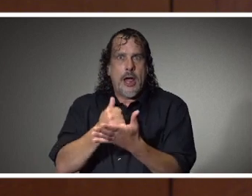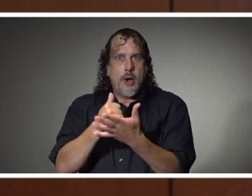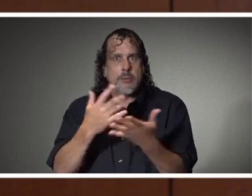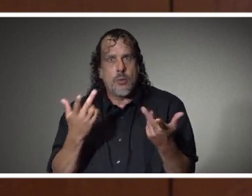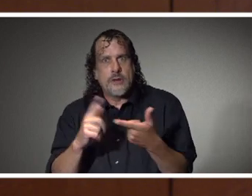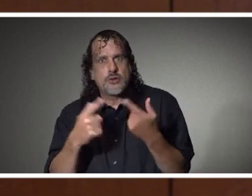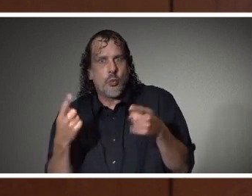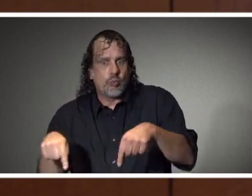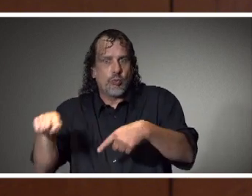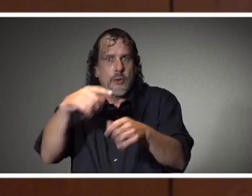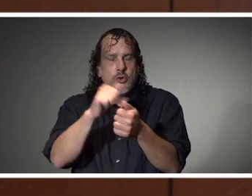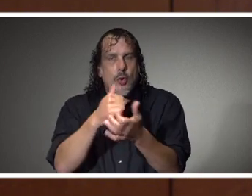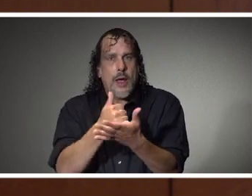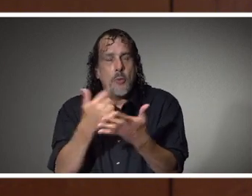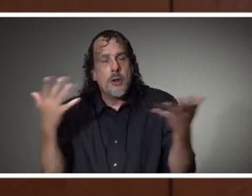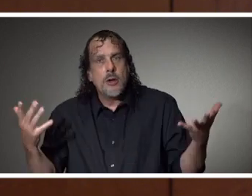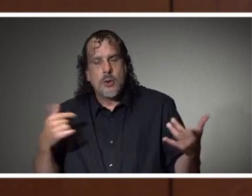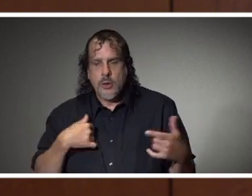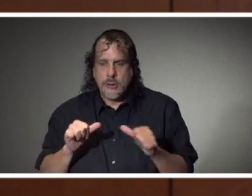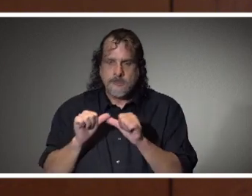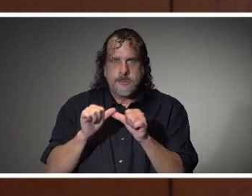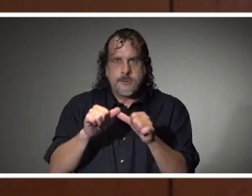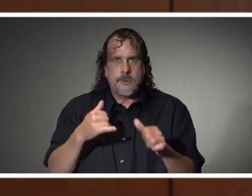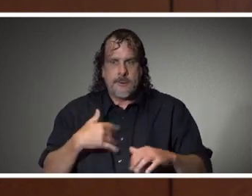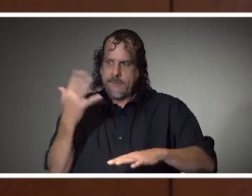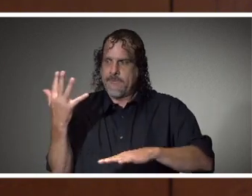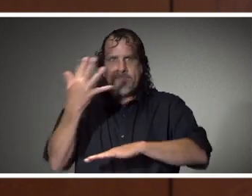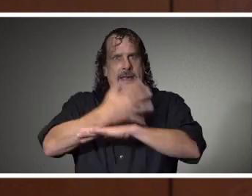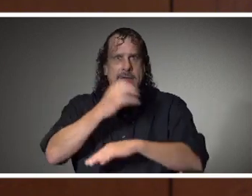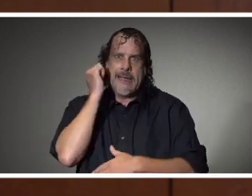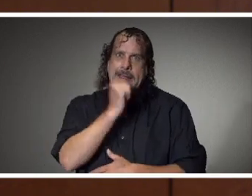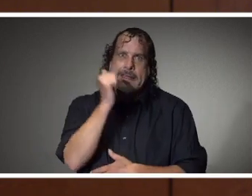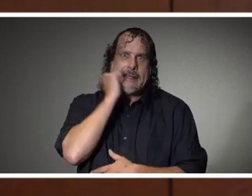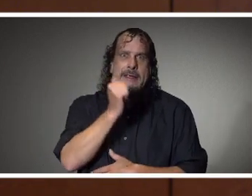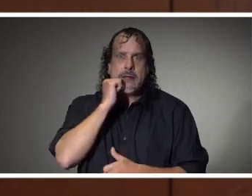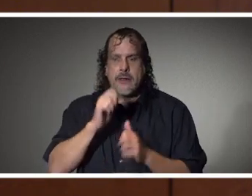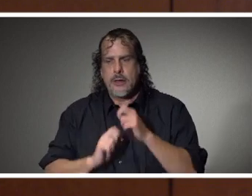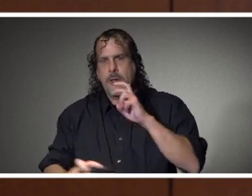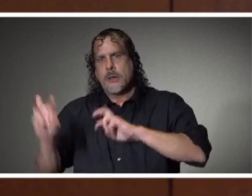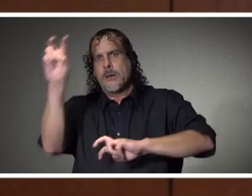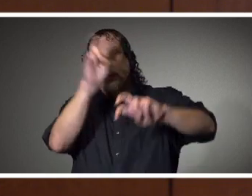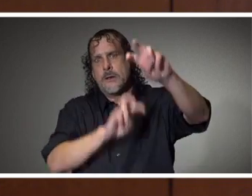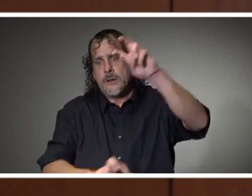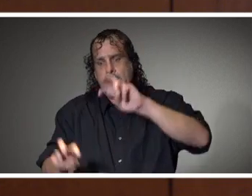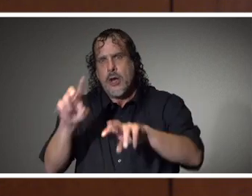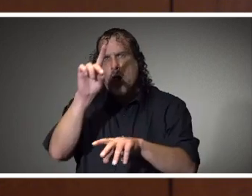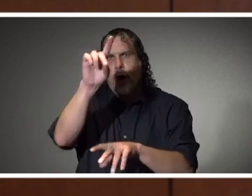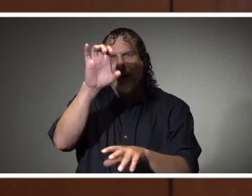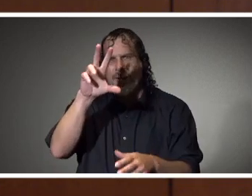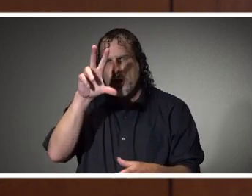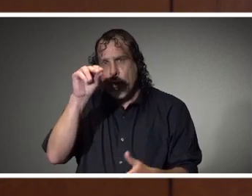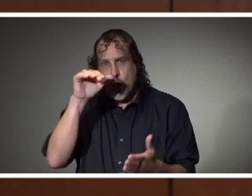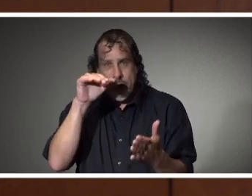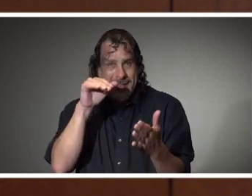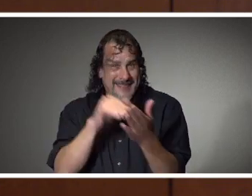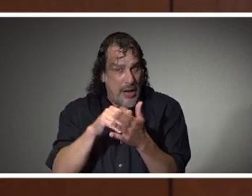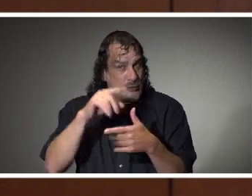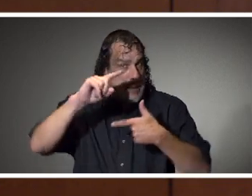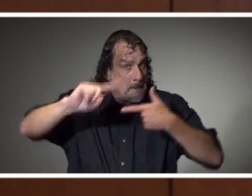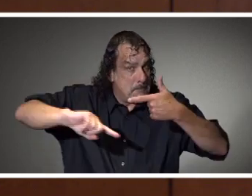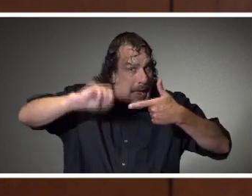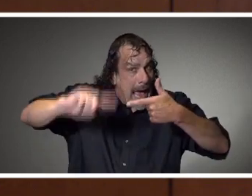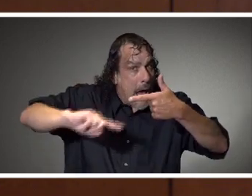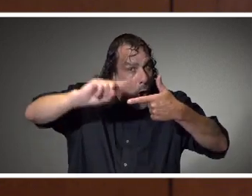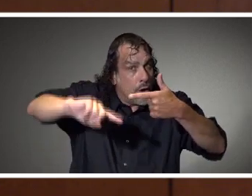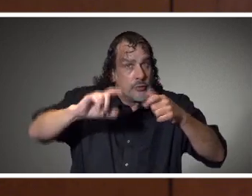we continue to do that on a 5-day basis. We've traveled over 130,000 miles doing